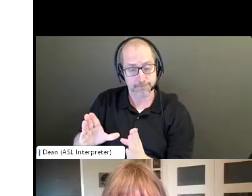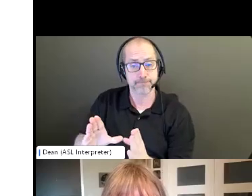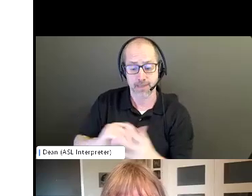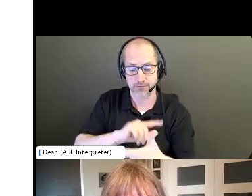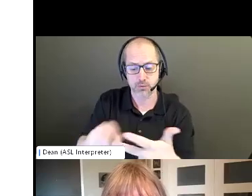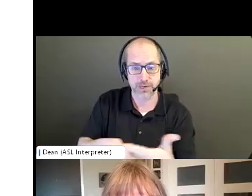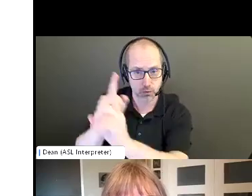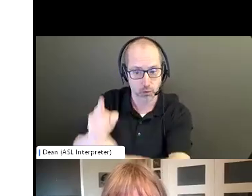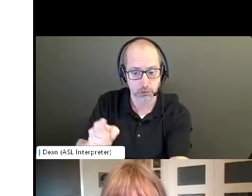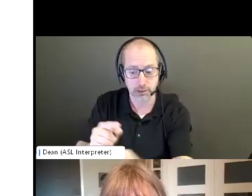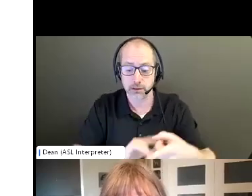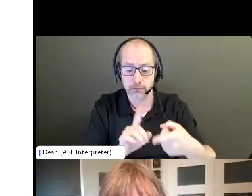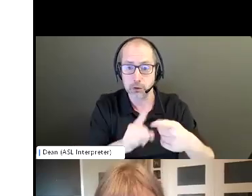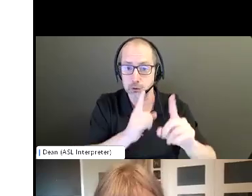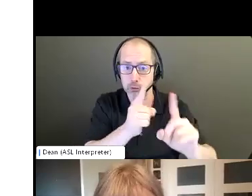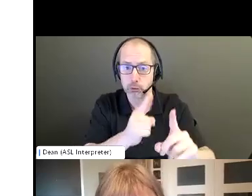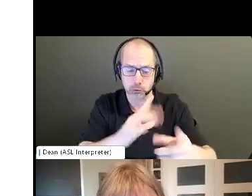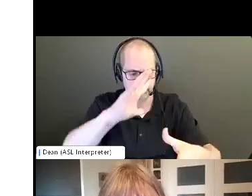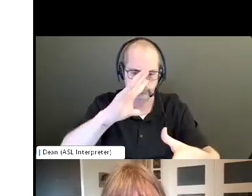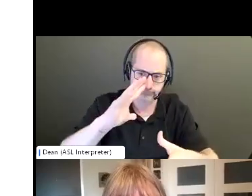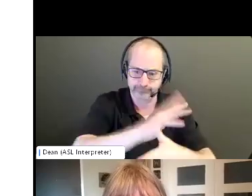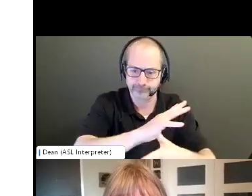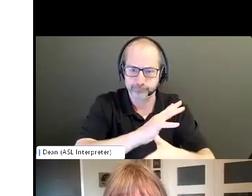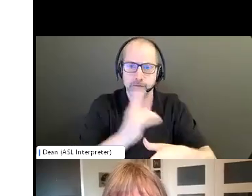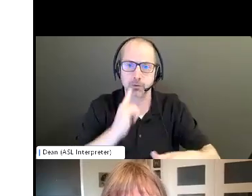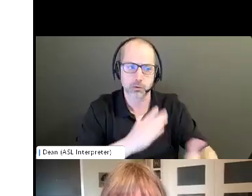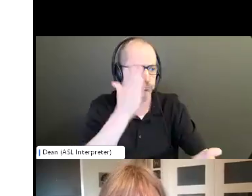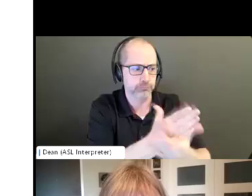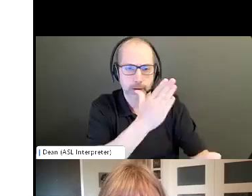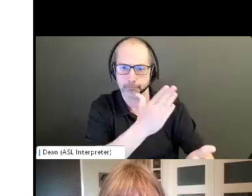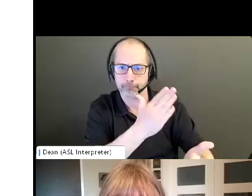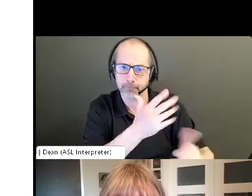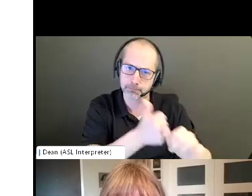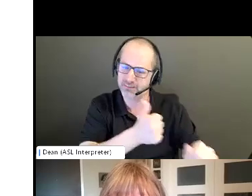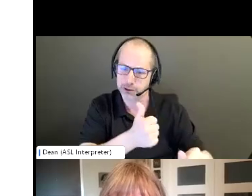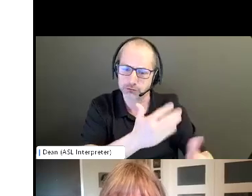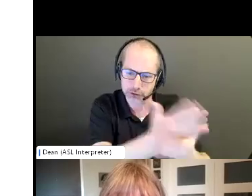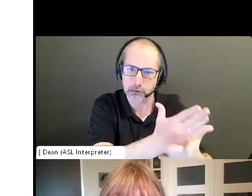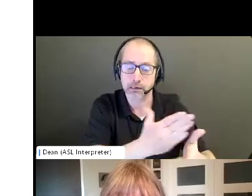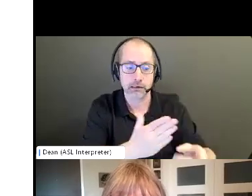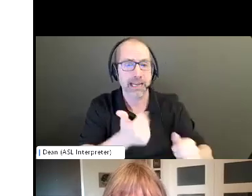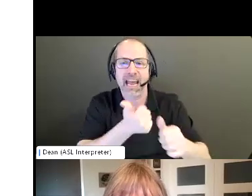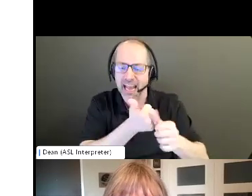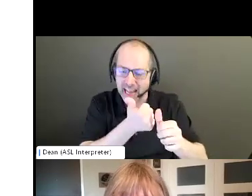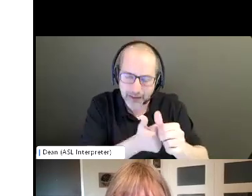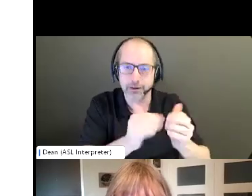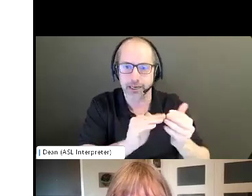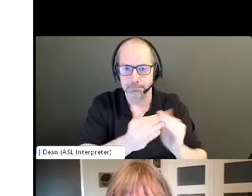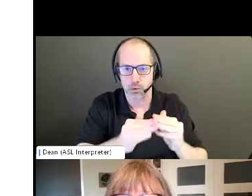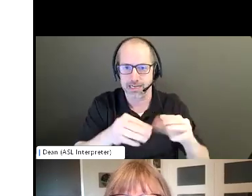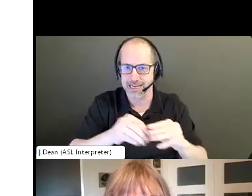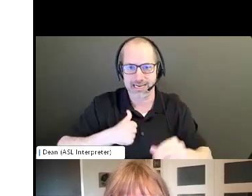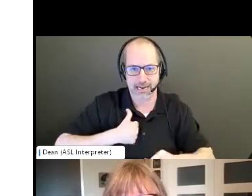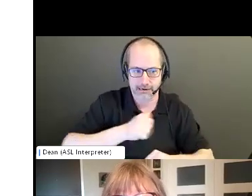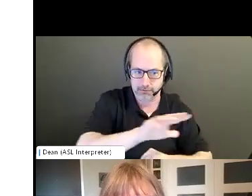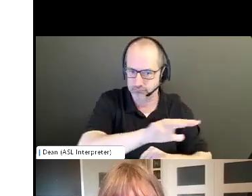The first one is about prioritizing prevention in every community across the country. And this is why